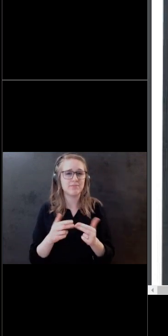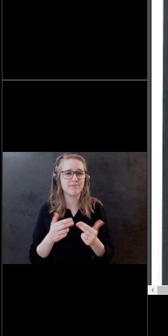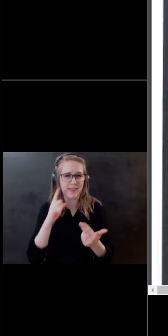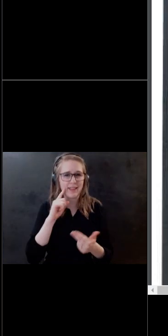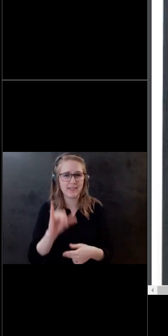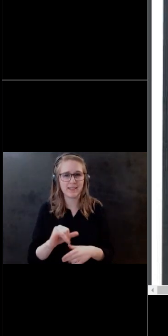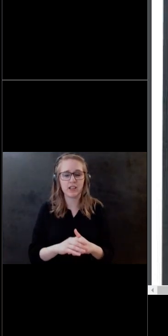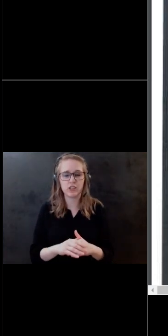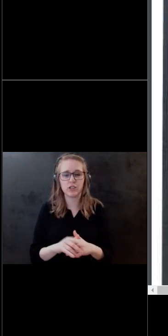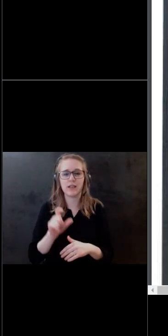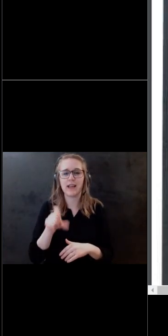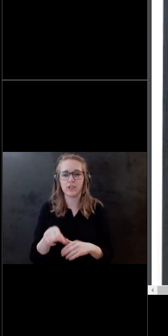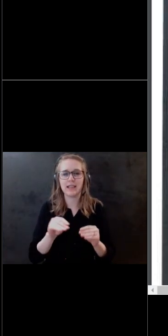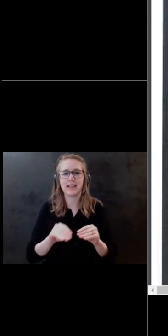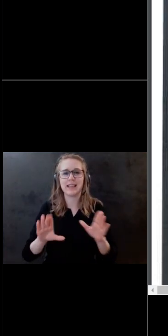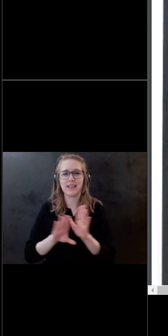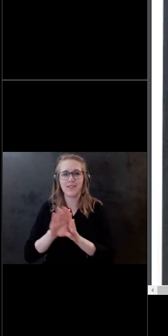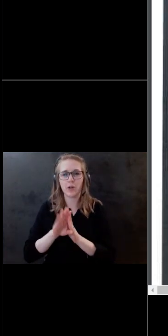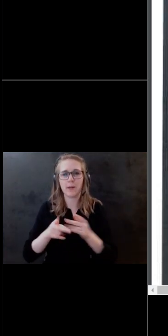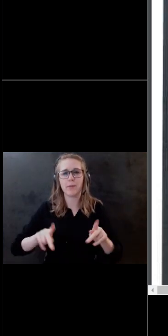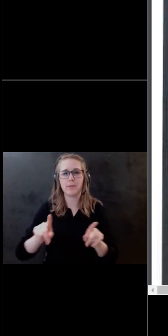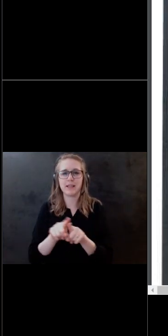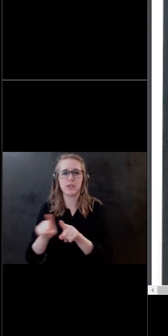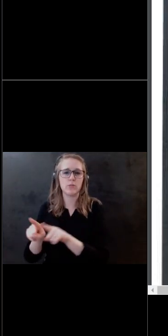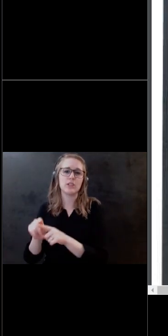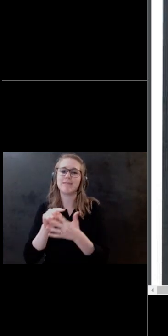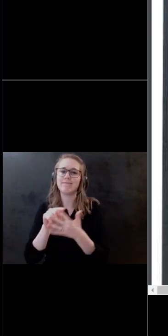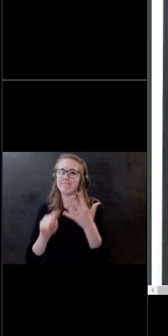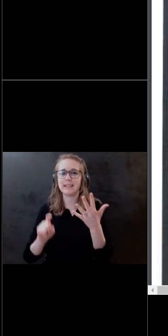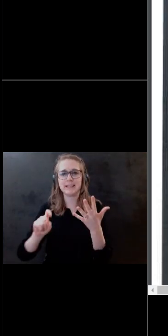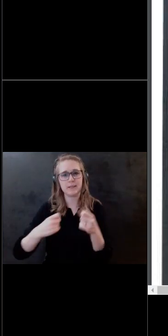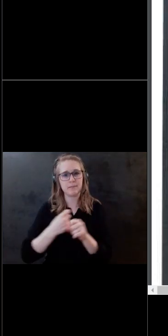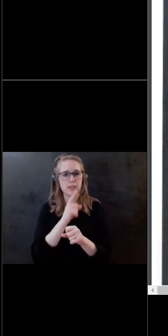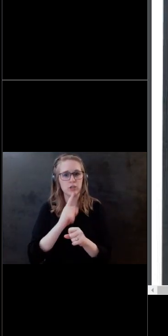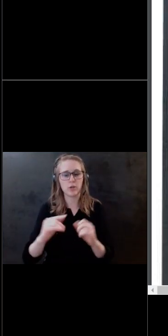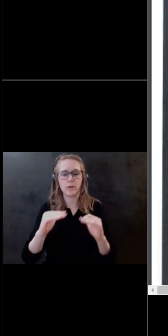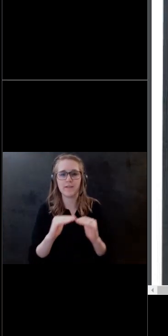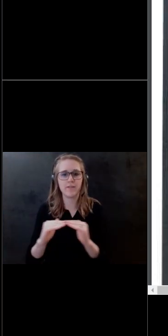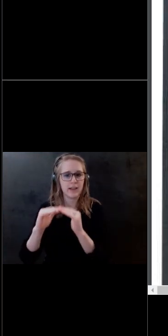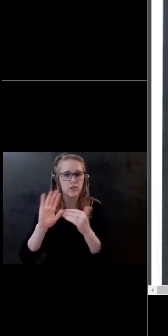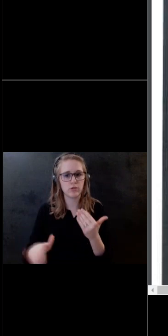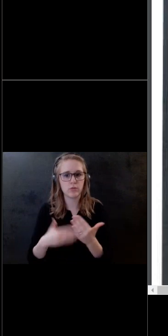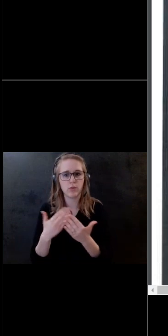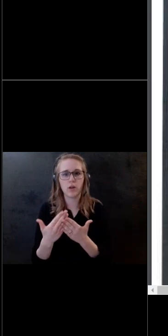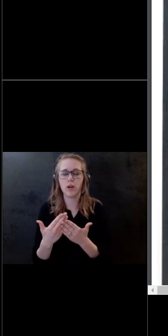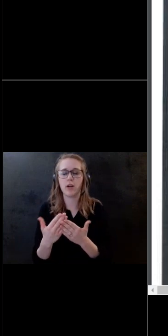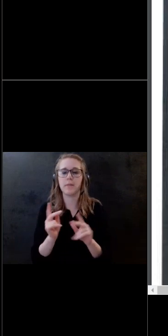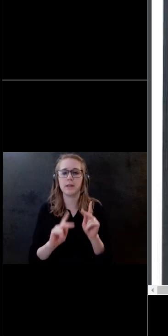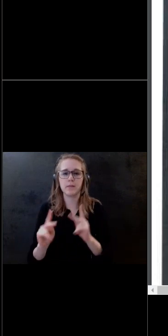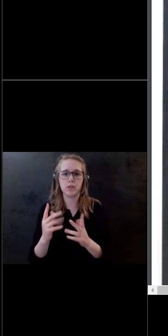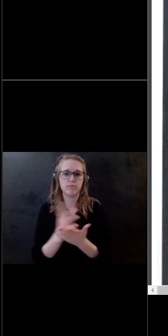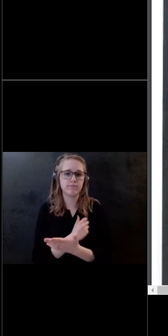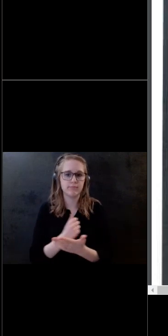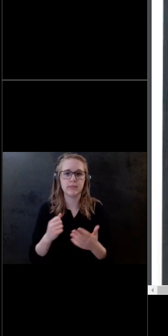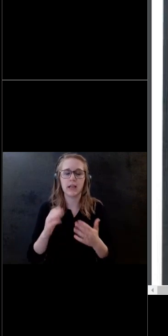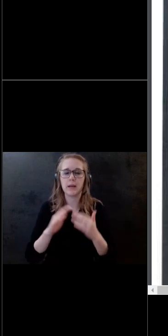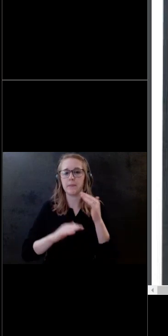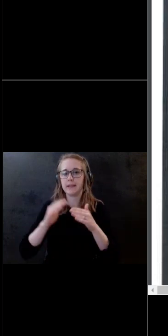land development permits as well. So just those are the things I just want to make sure to be fair to all. Obtaining a building permit also